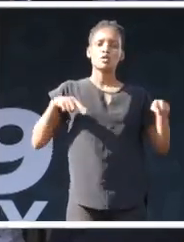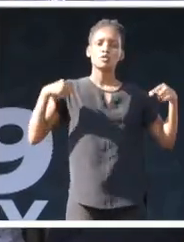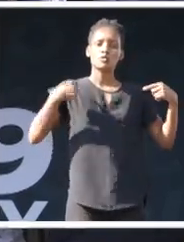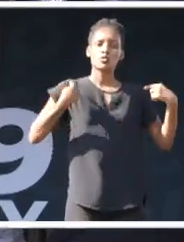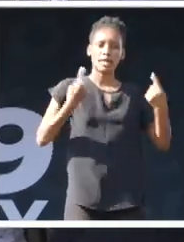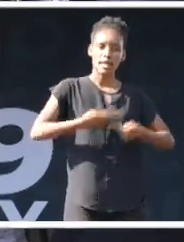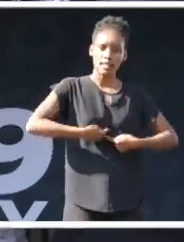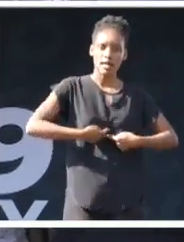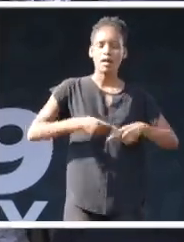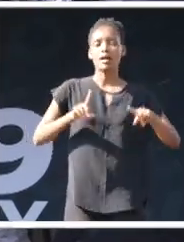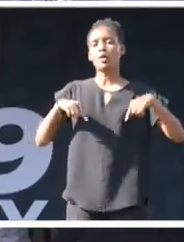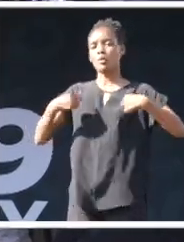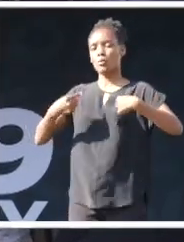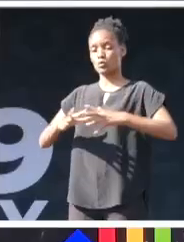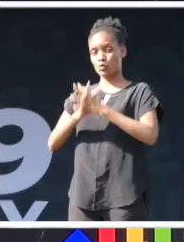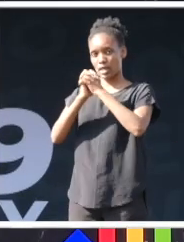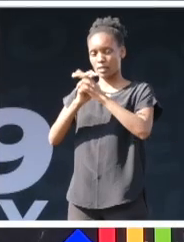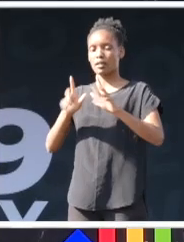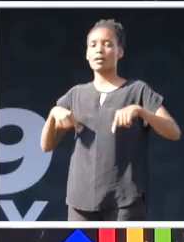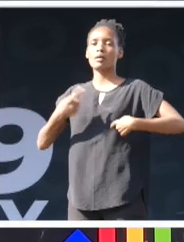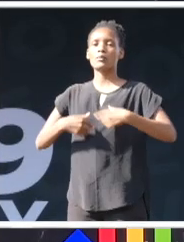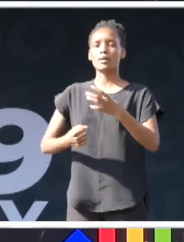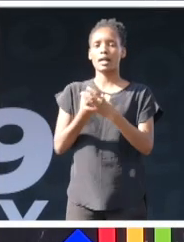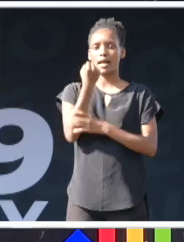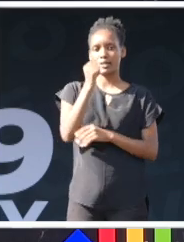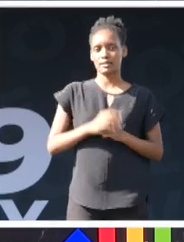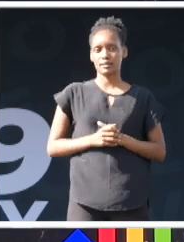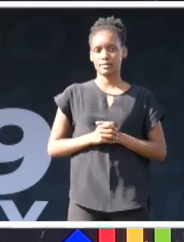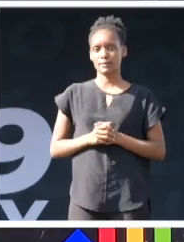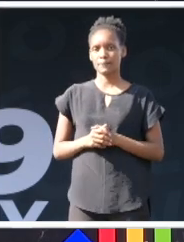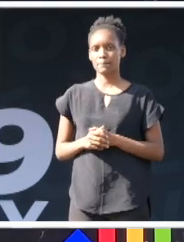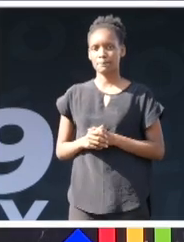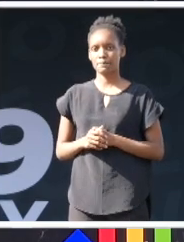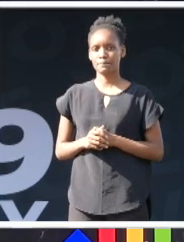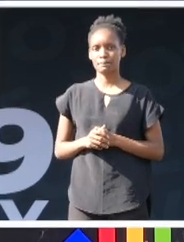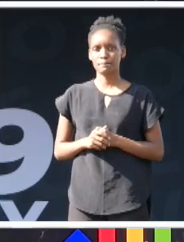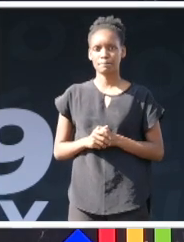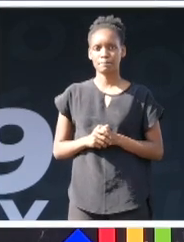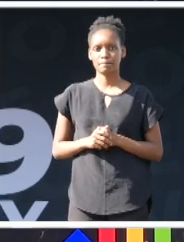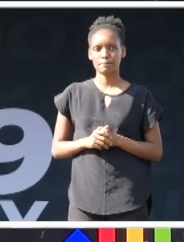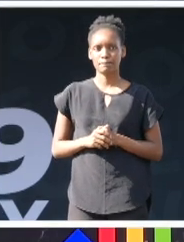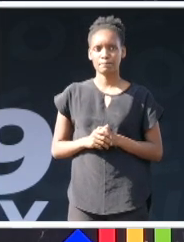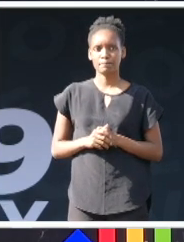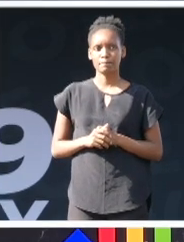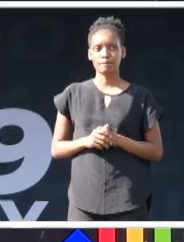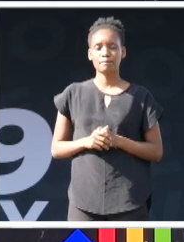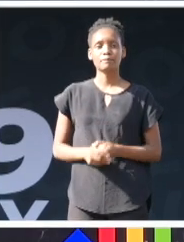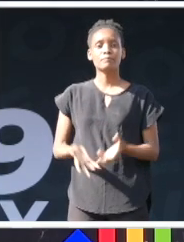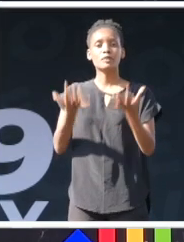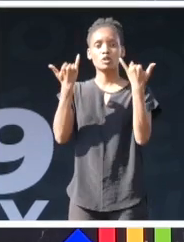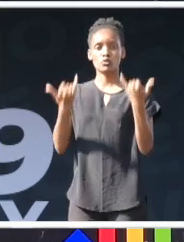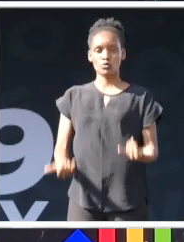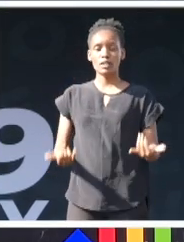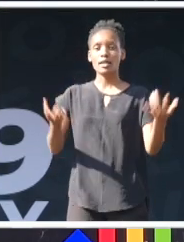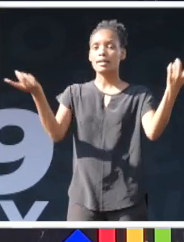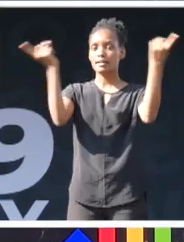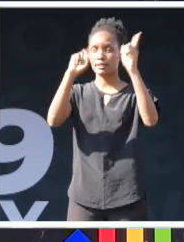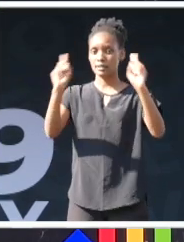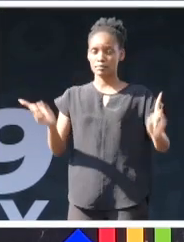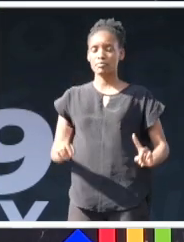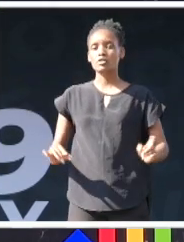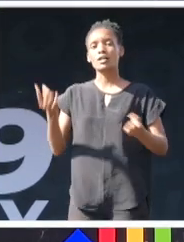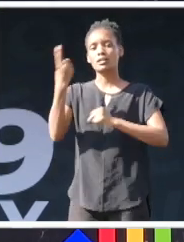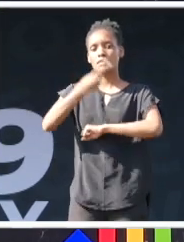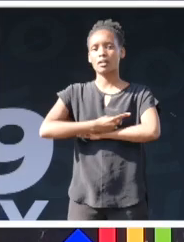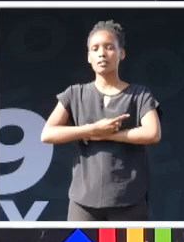together, together we rise. today is a special day for us as risers.